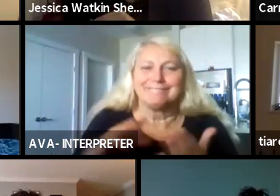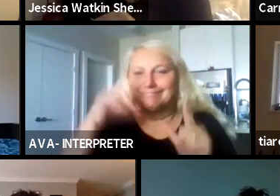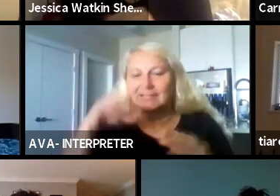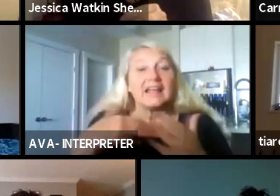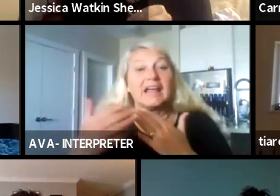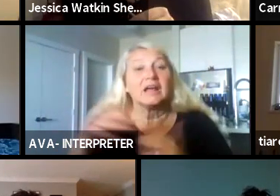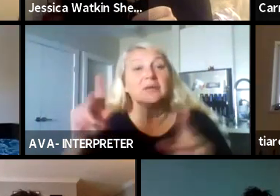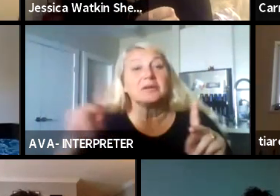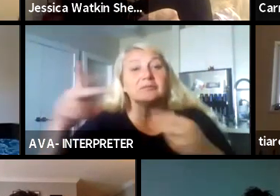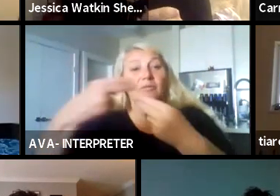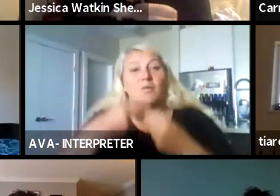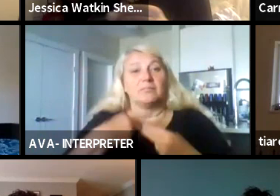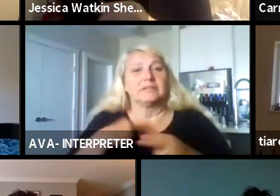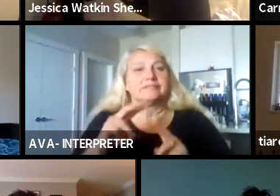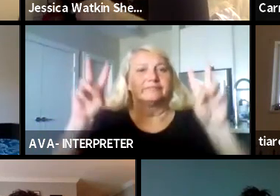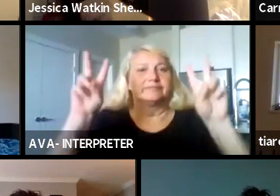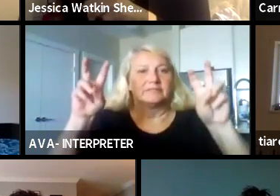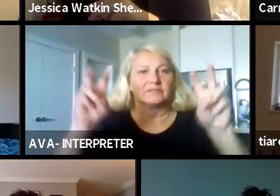Rue.